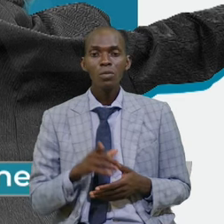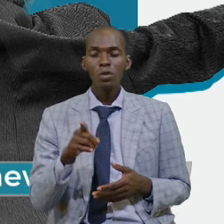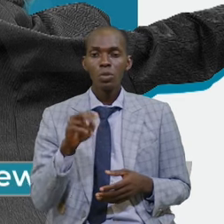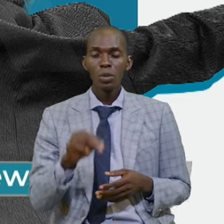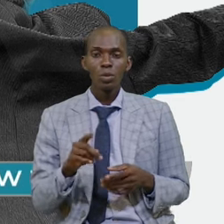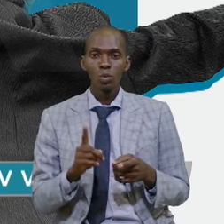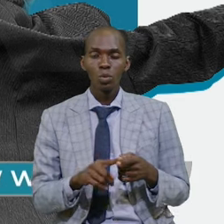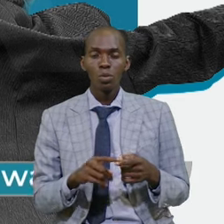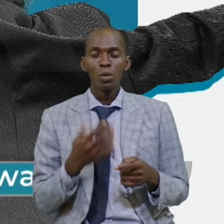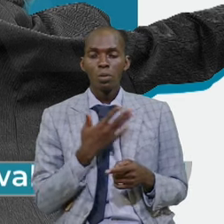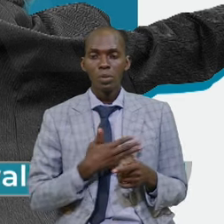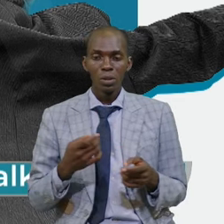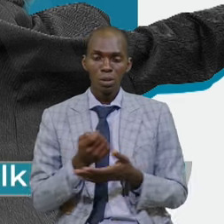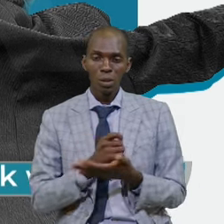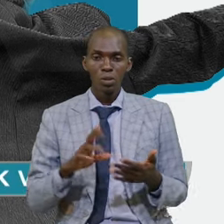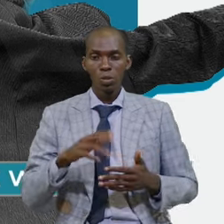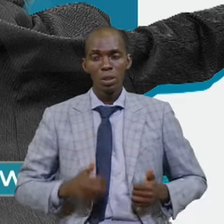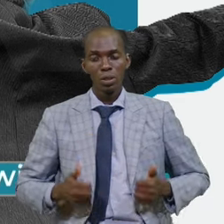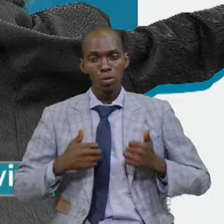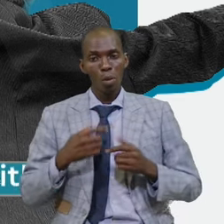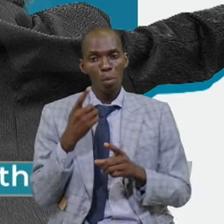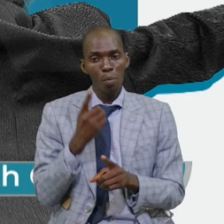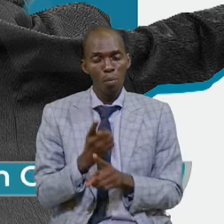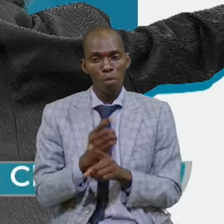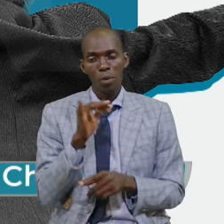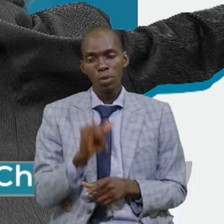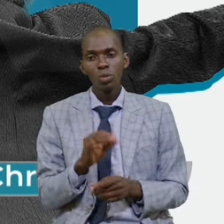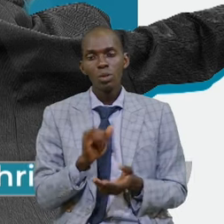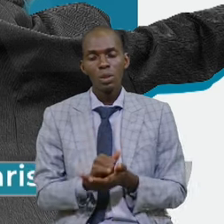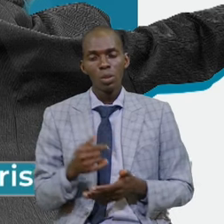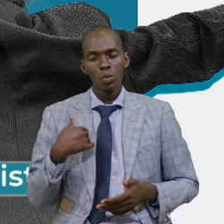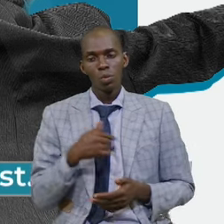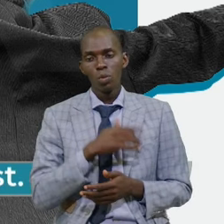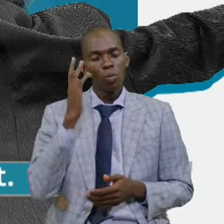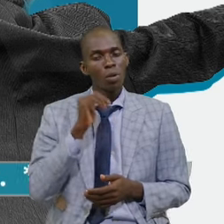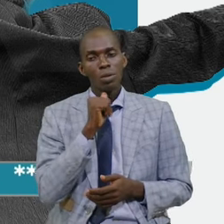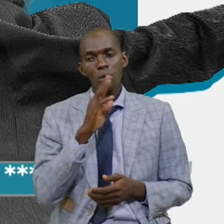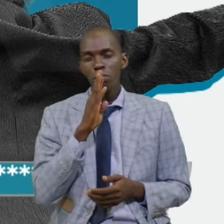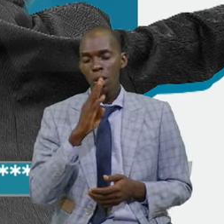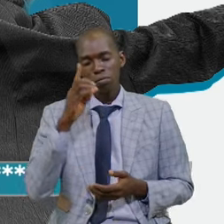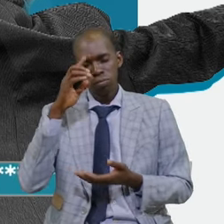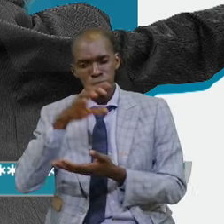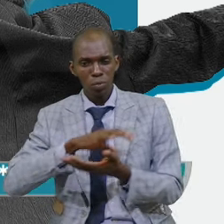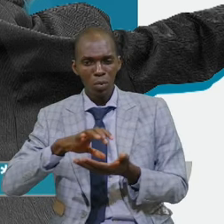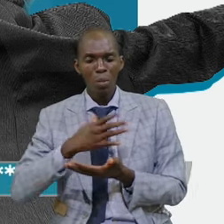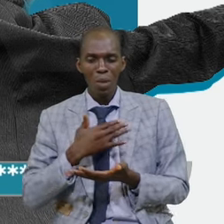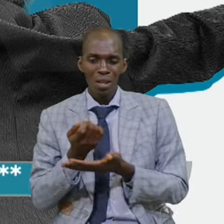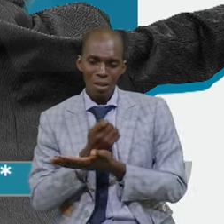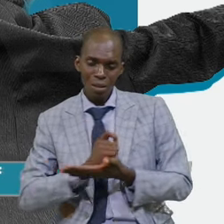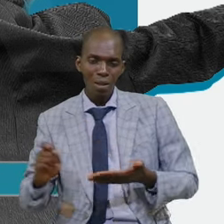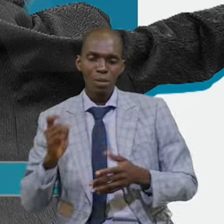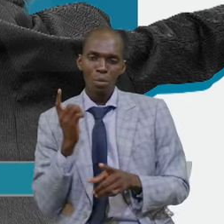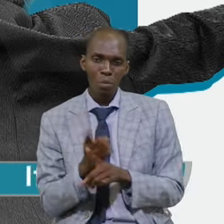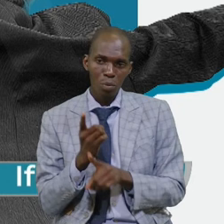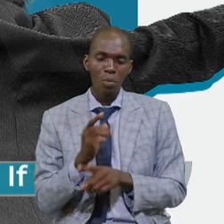so that there not be confusion in the address. State it properly. Write down